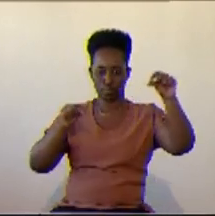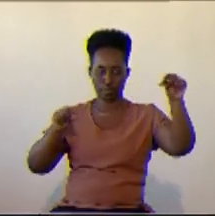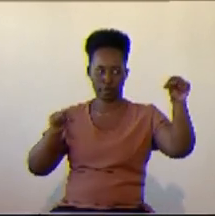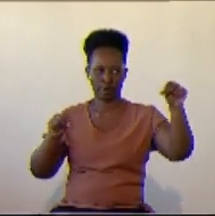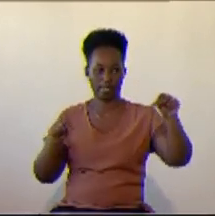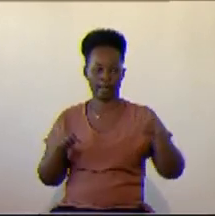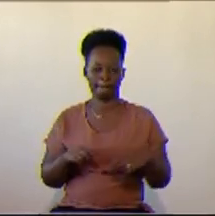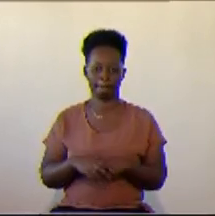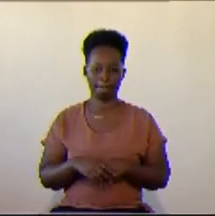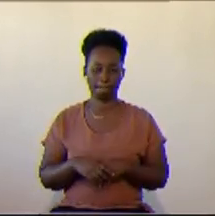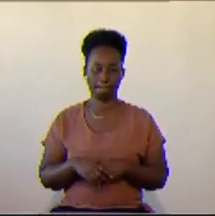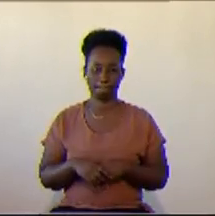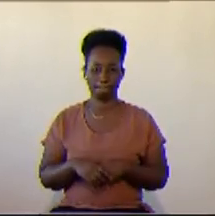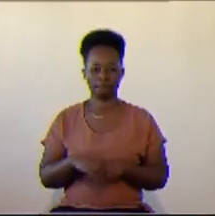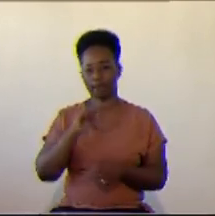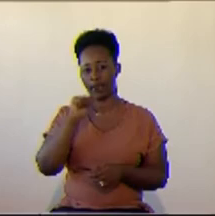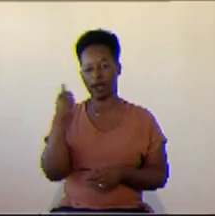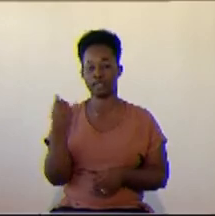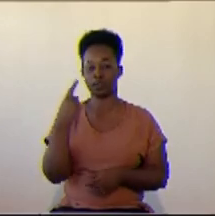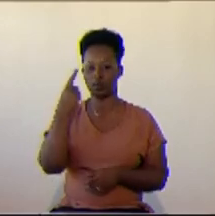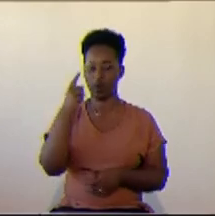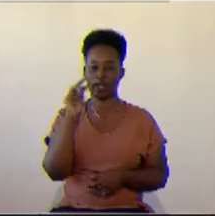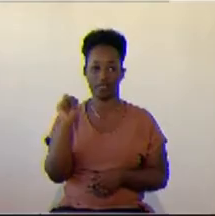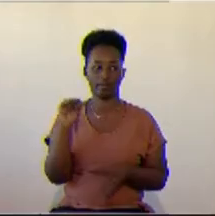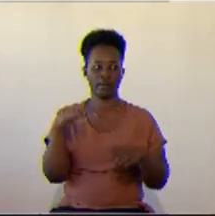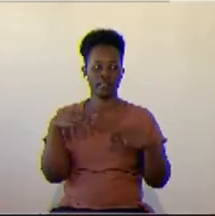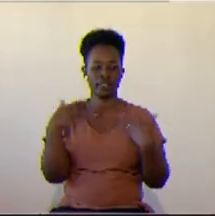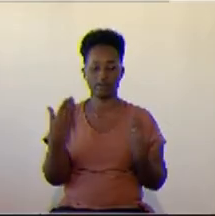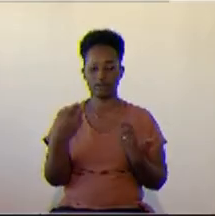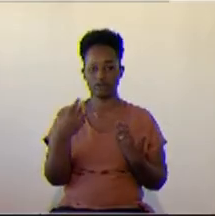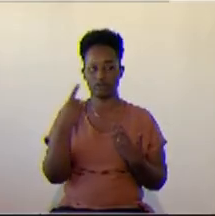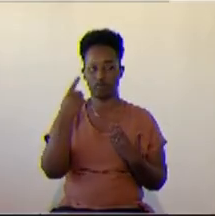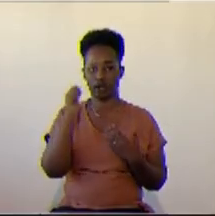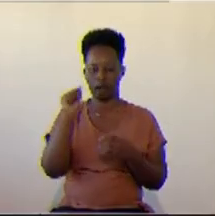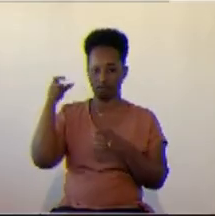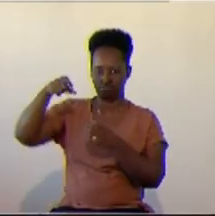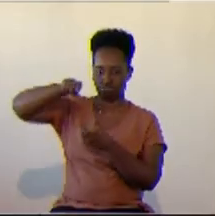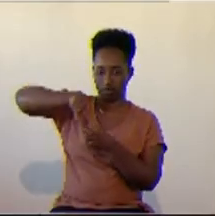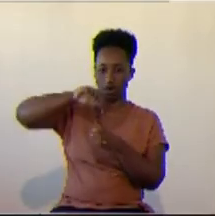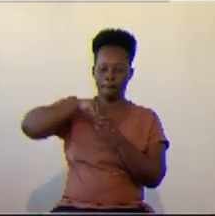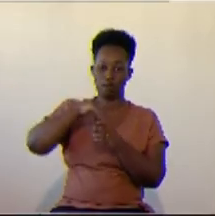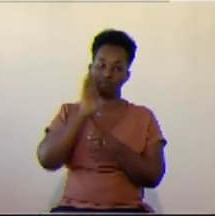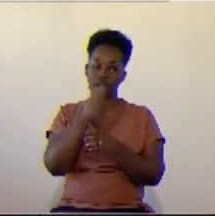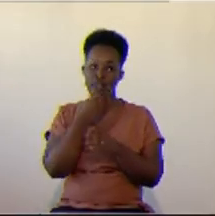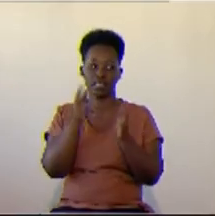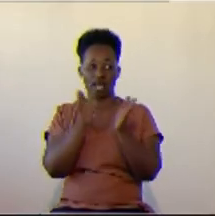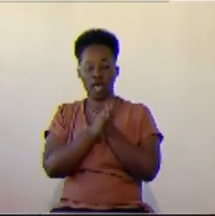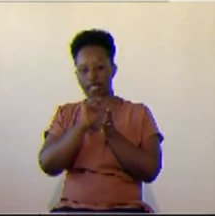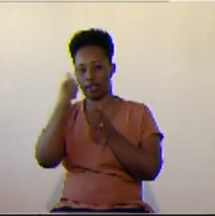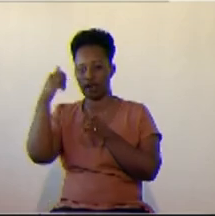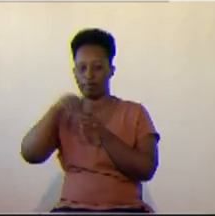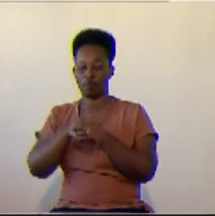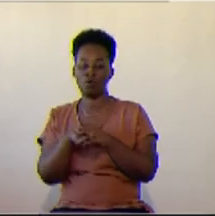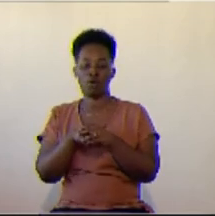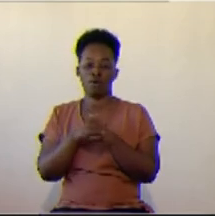Y tube. And one end or one arm is dipped into water. The other one is dipped into oil. So